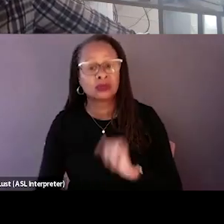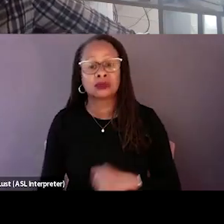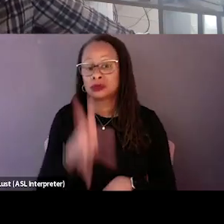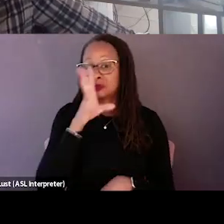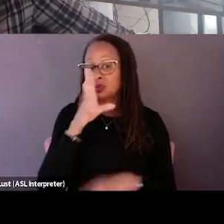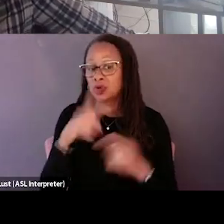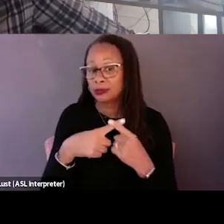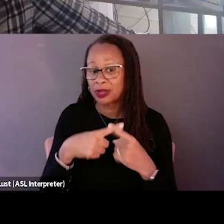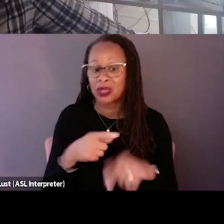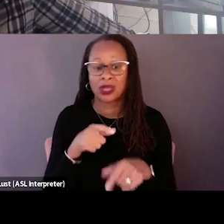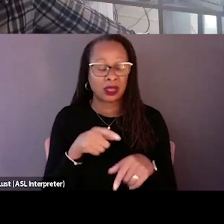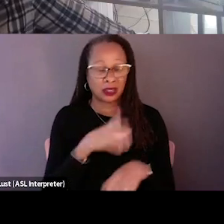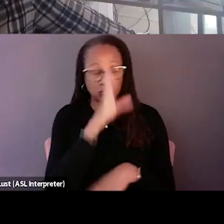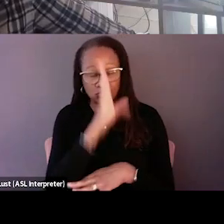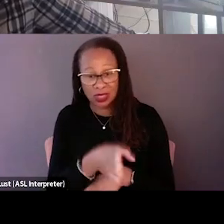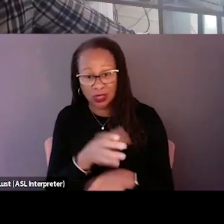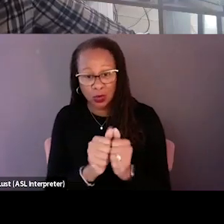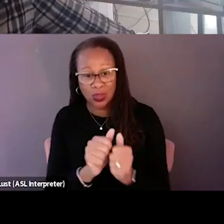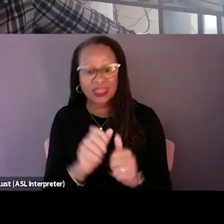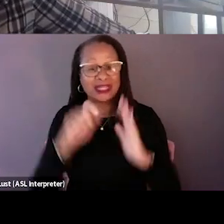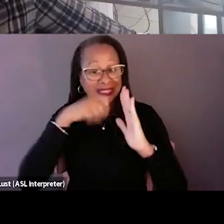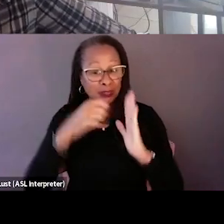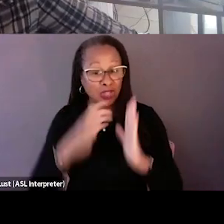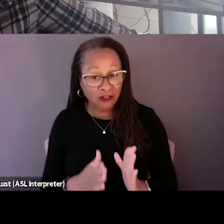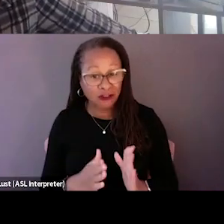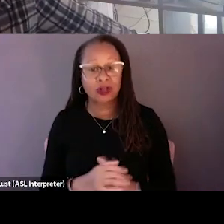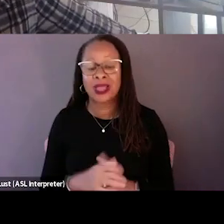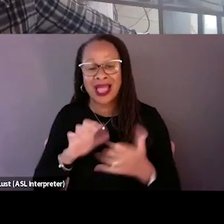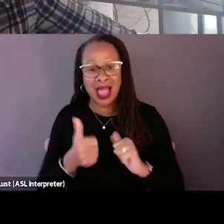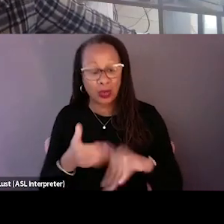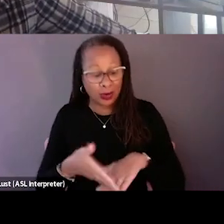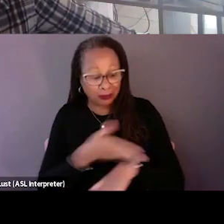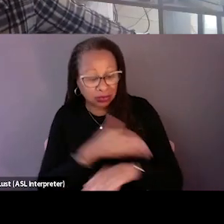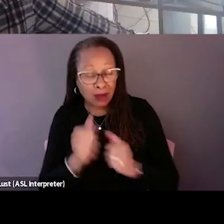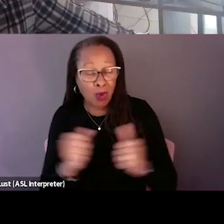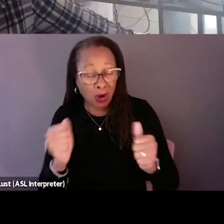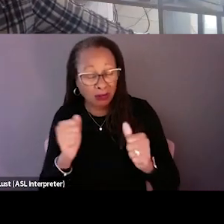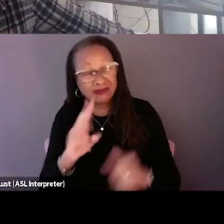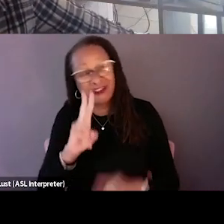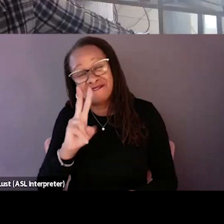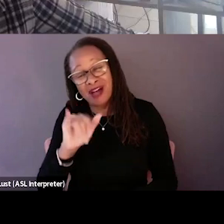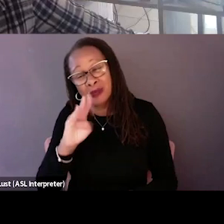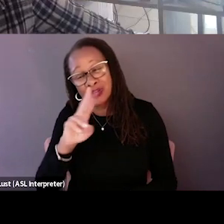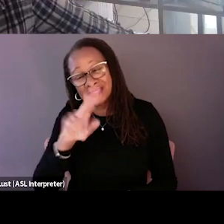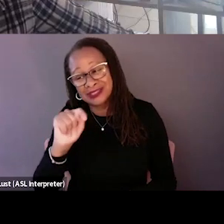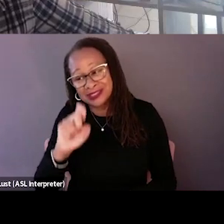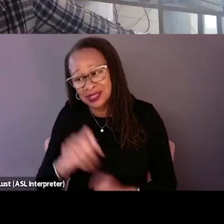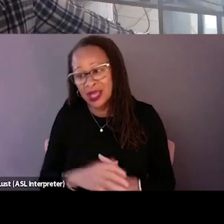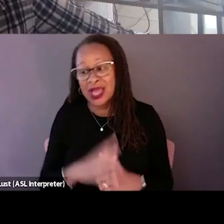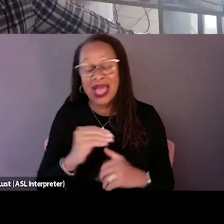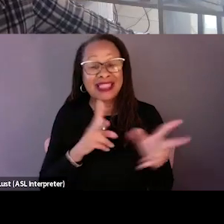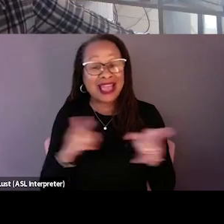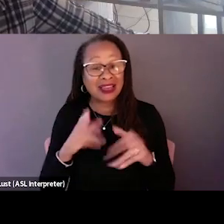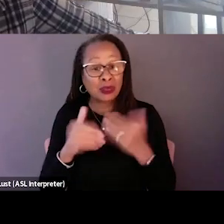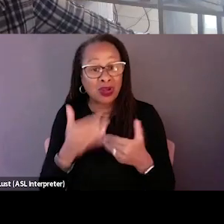about directly with the cinematographer, how can we make this more vibrant? And the editing